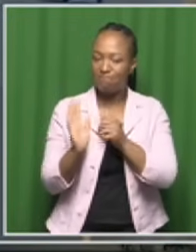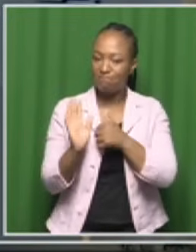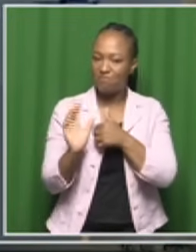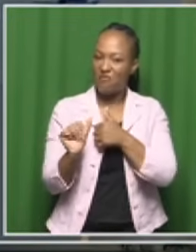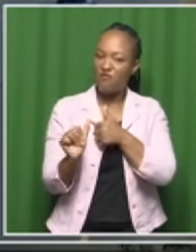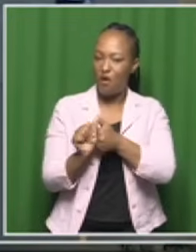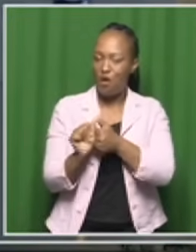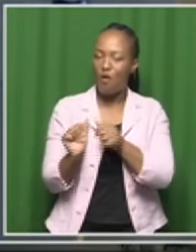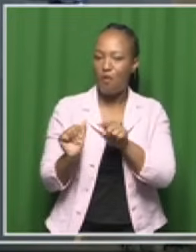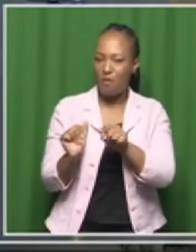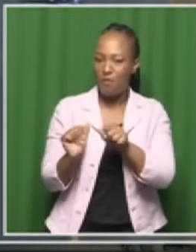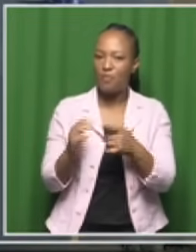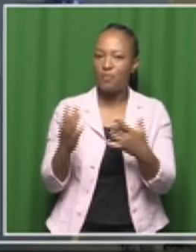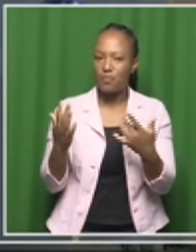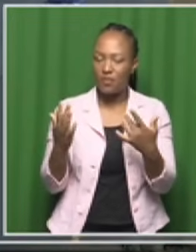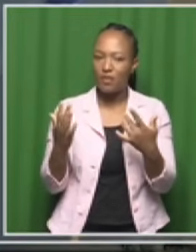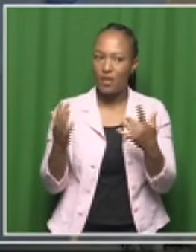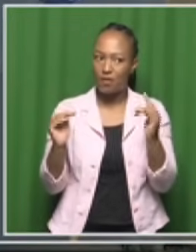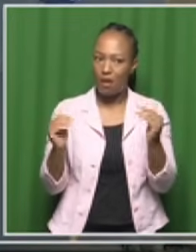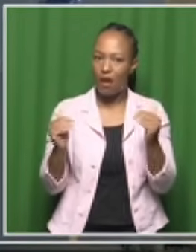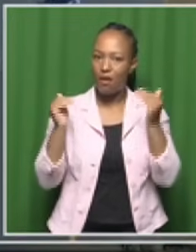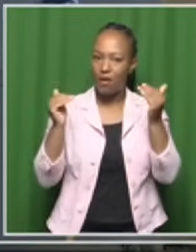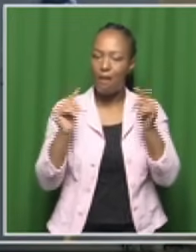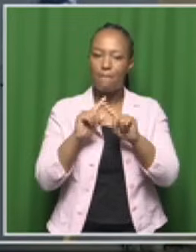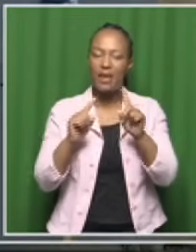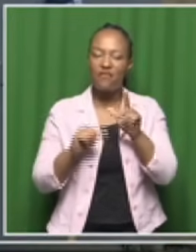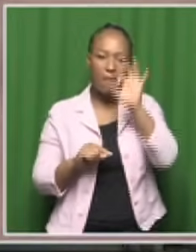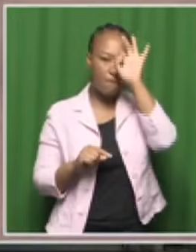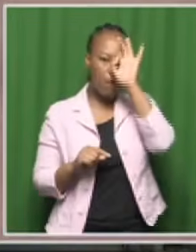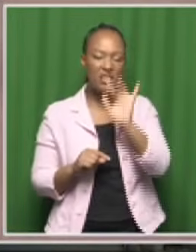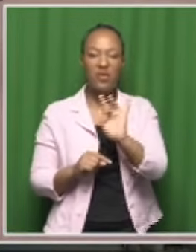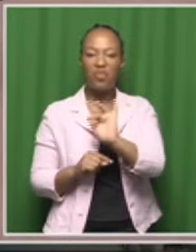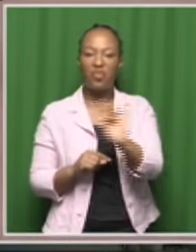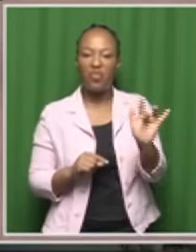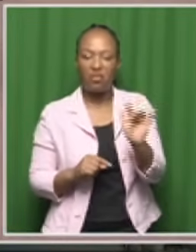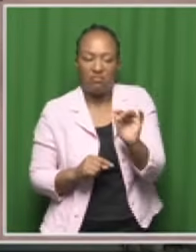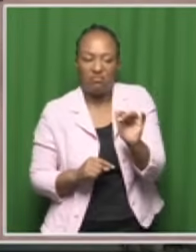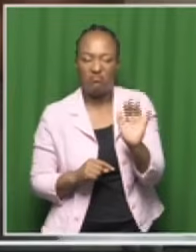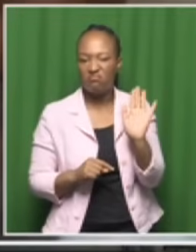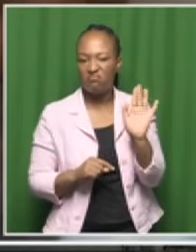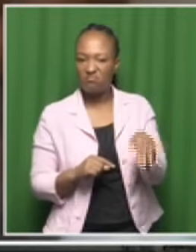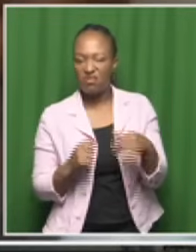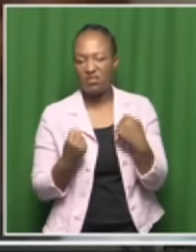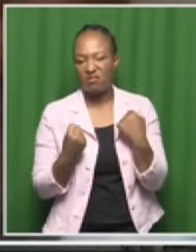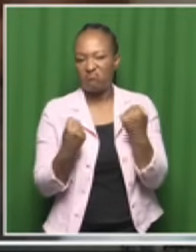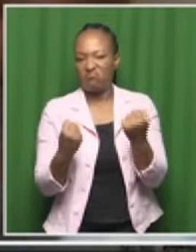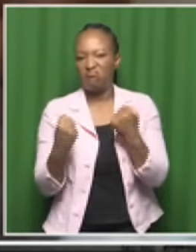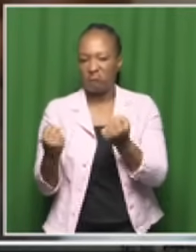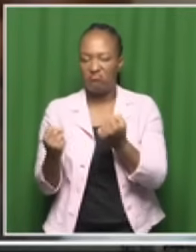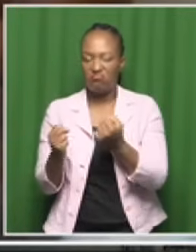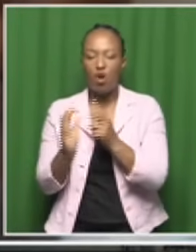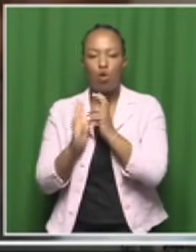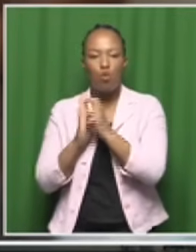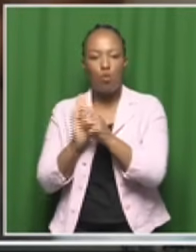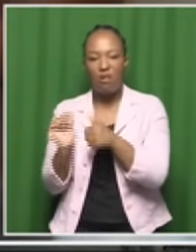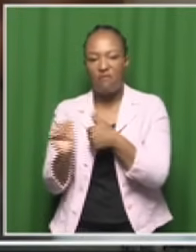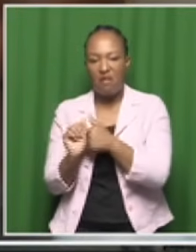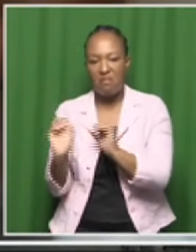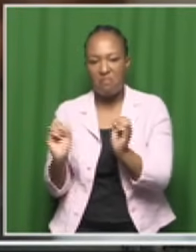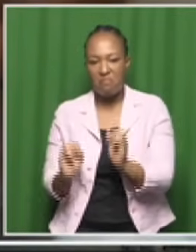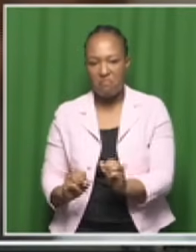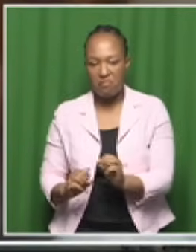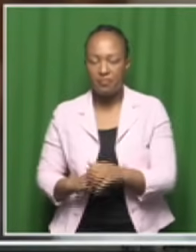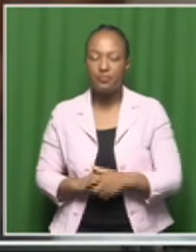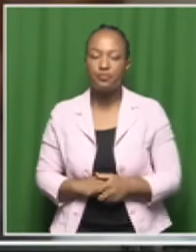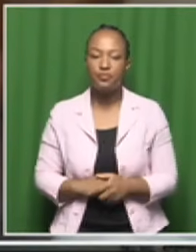the rules of the road is higher than when they do not see law enforcers on the road. You've just alluded to the fact that South Africa has got one of the